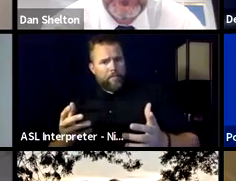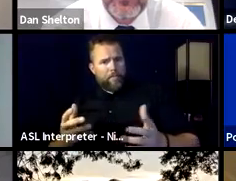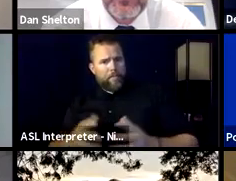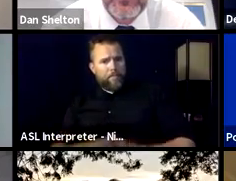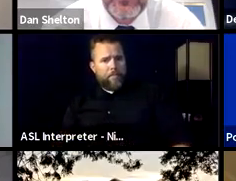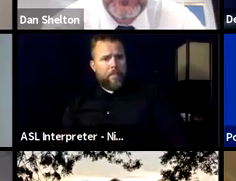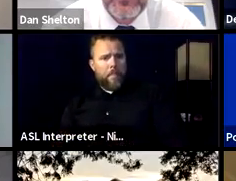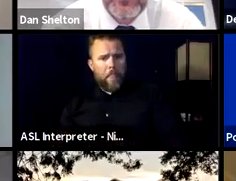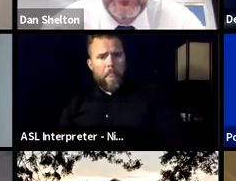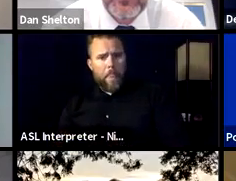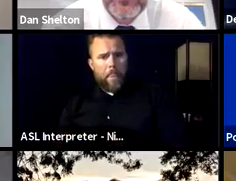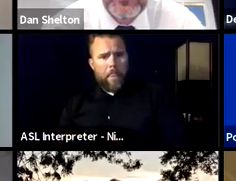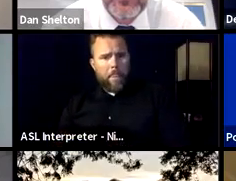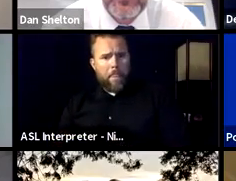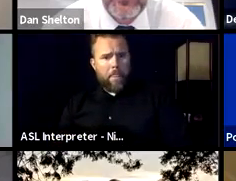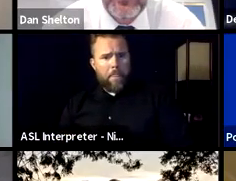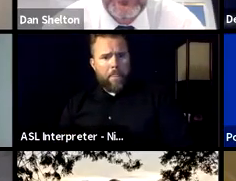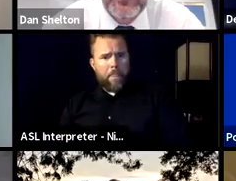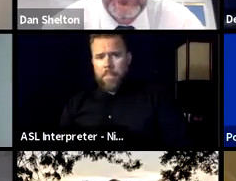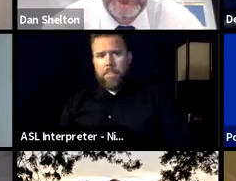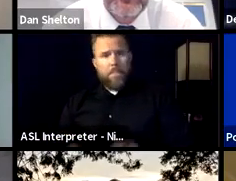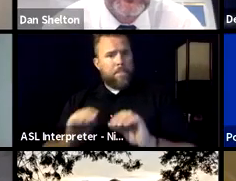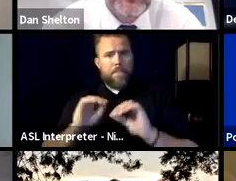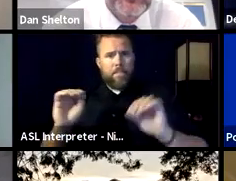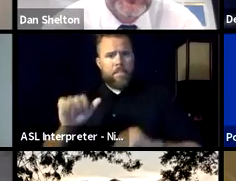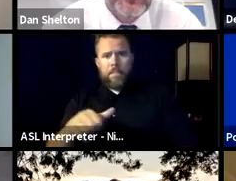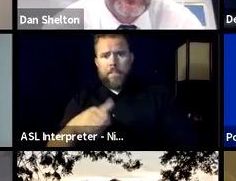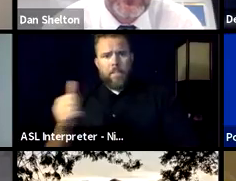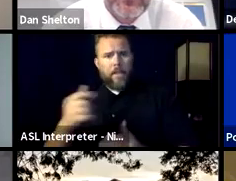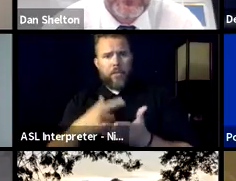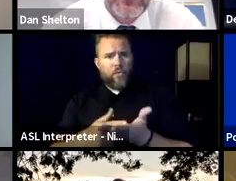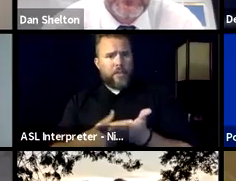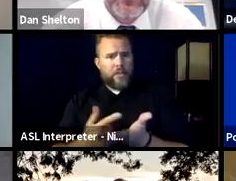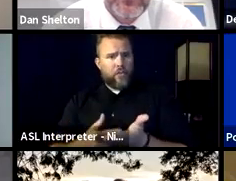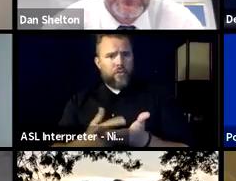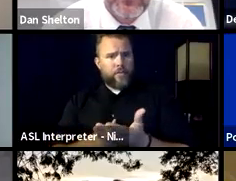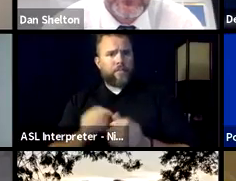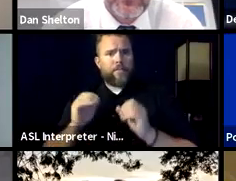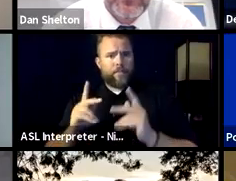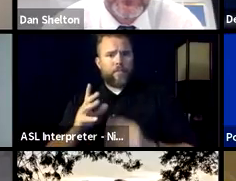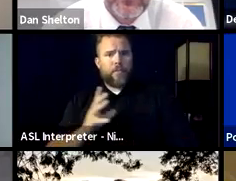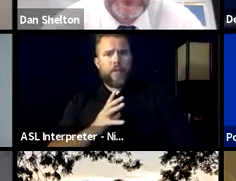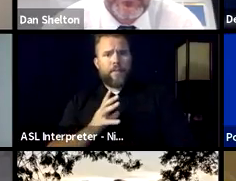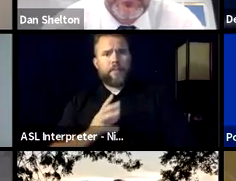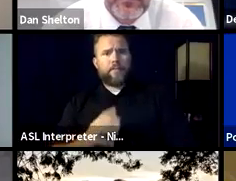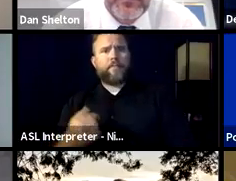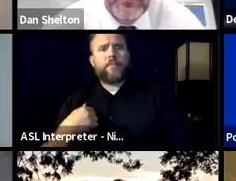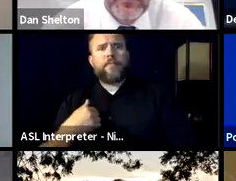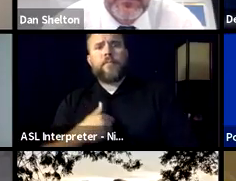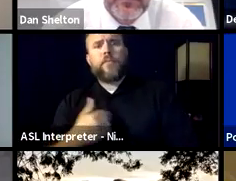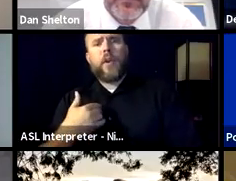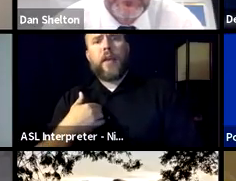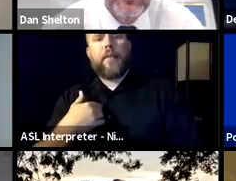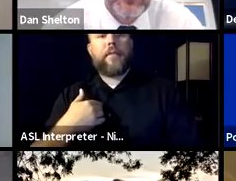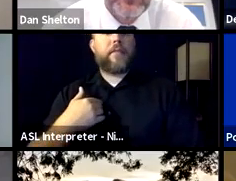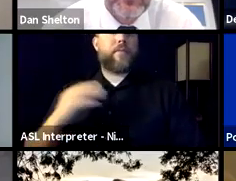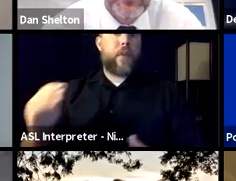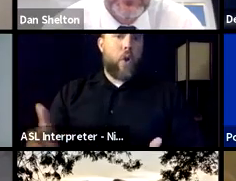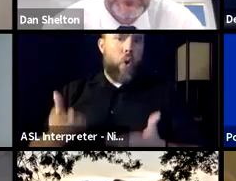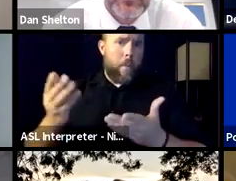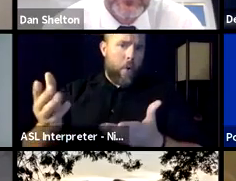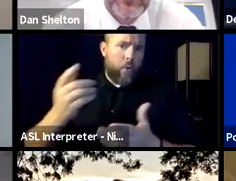Okay, hearing no further discussion, we'll move forward. So we had the motion that was seconded